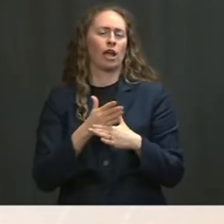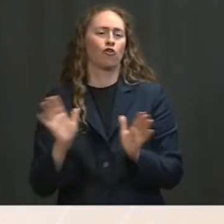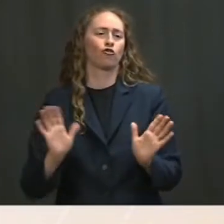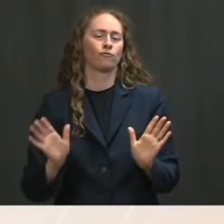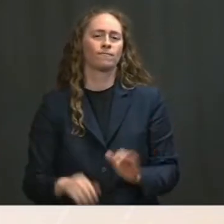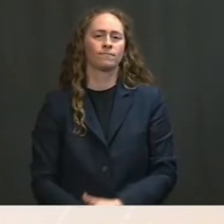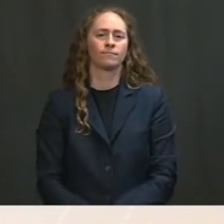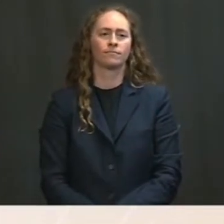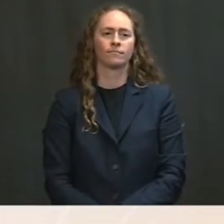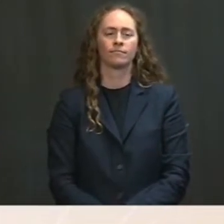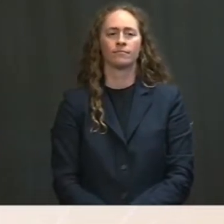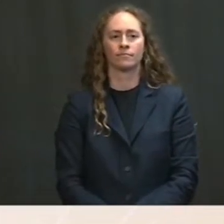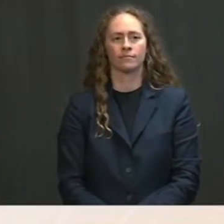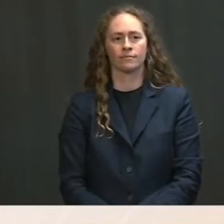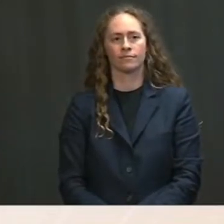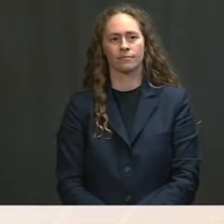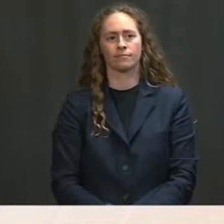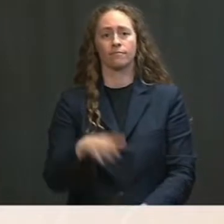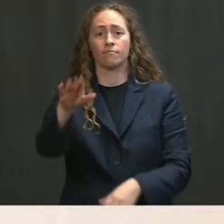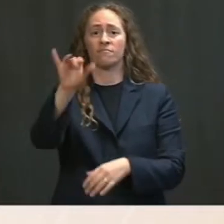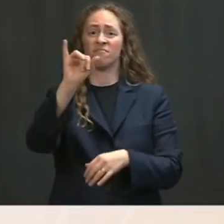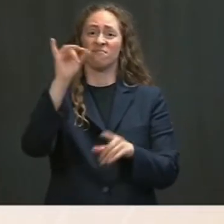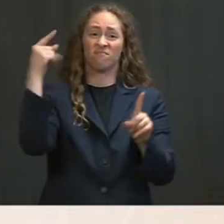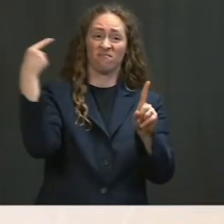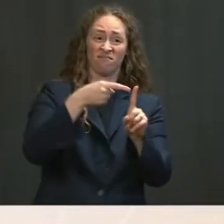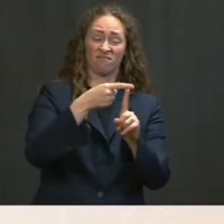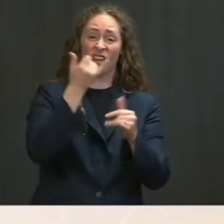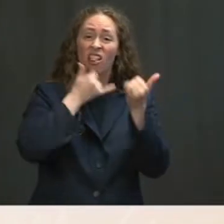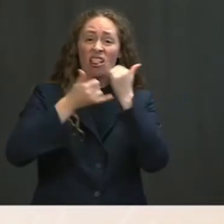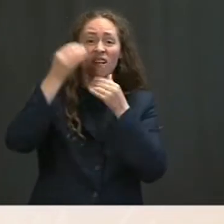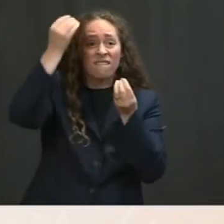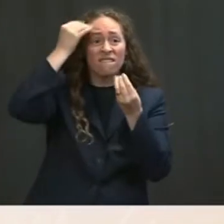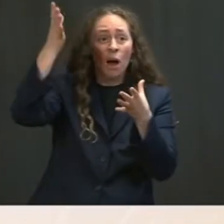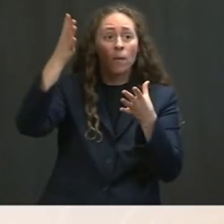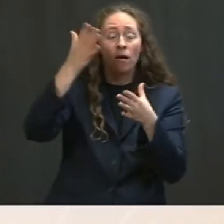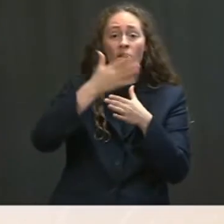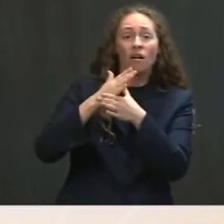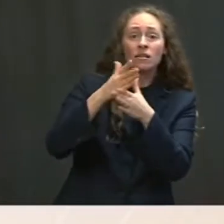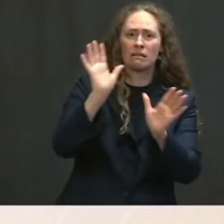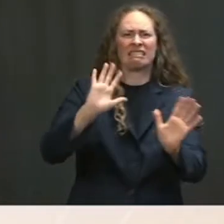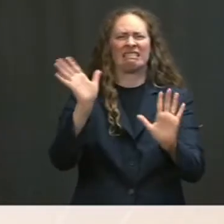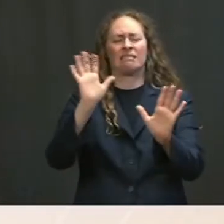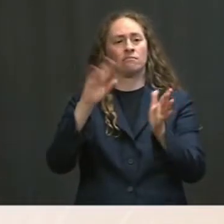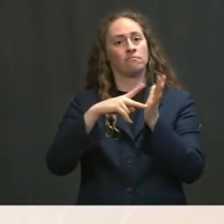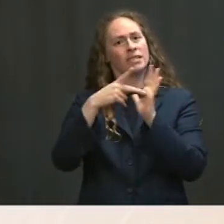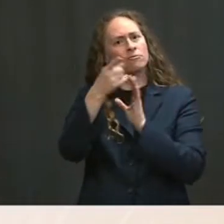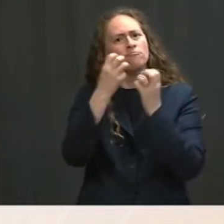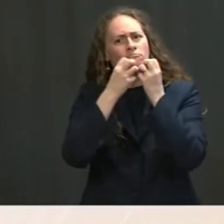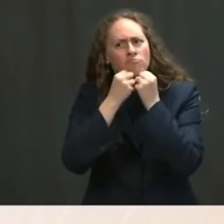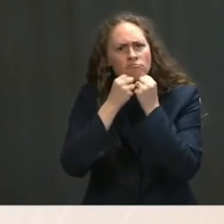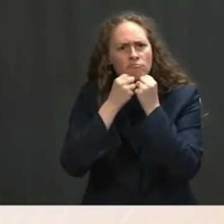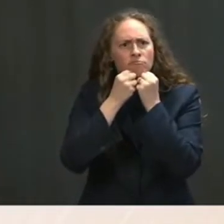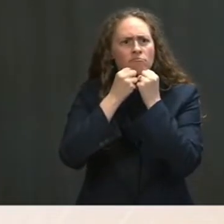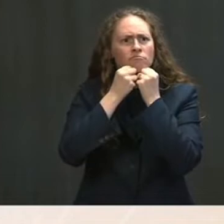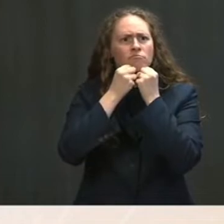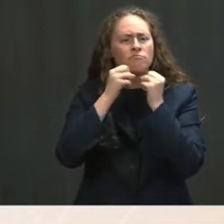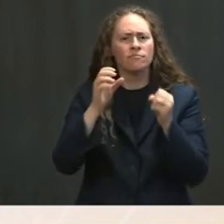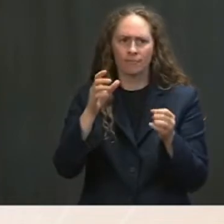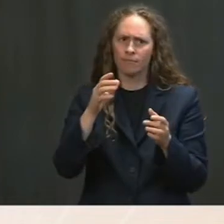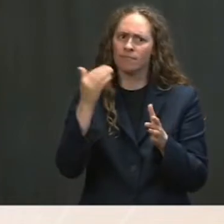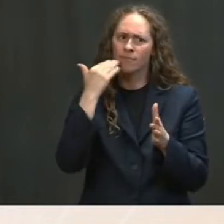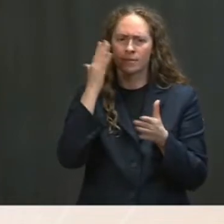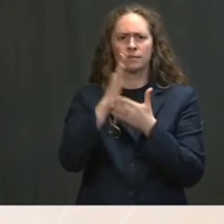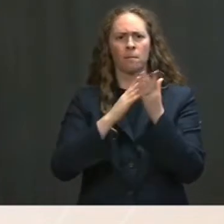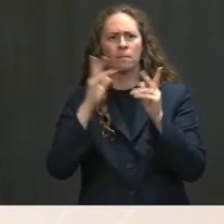when it comes to misinformation, not sharing is caring, unlike what many of our moms taught us earlier in life. Thank you very